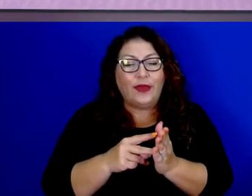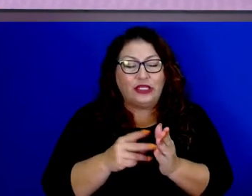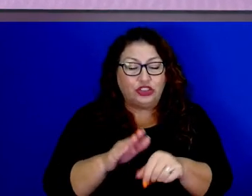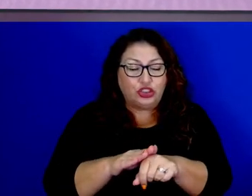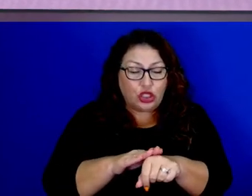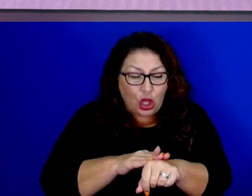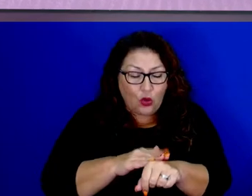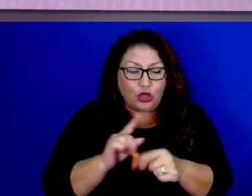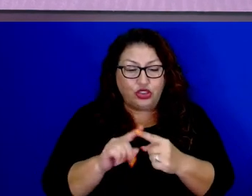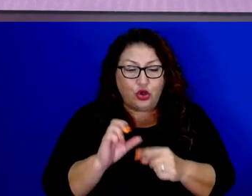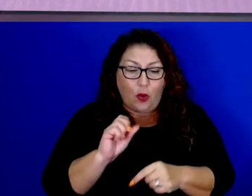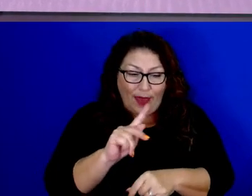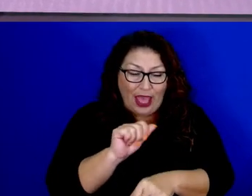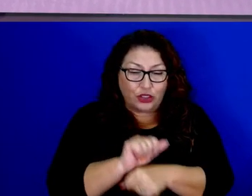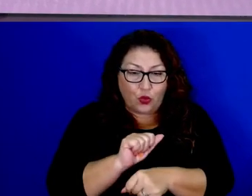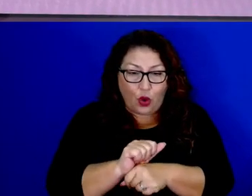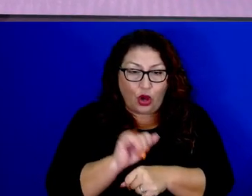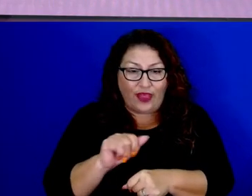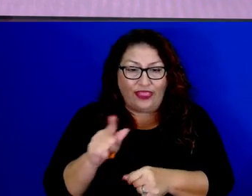lost.